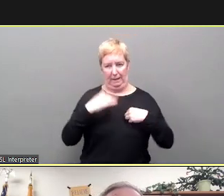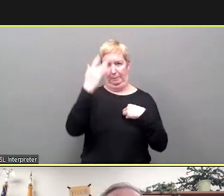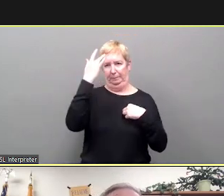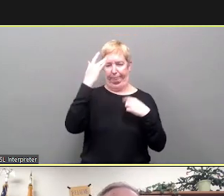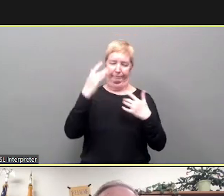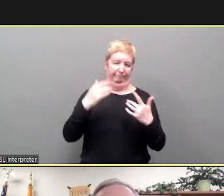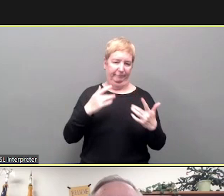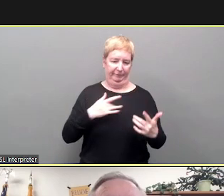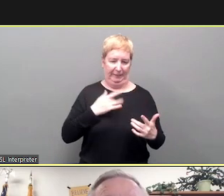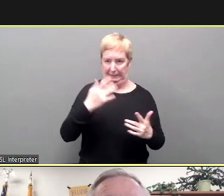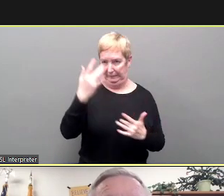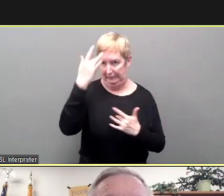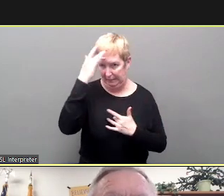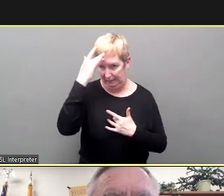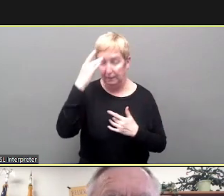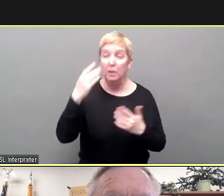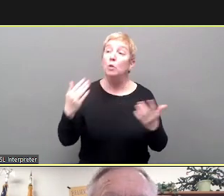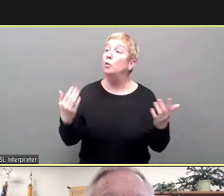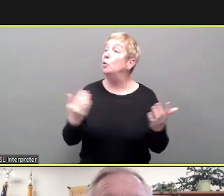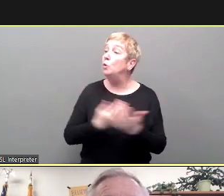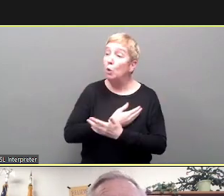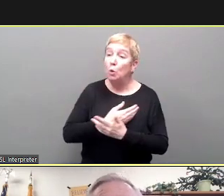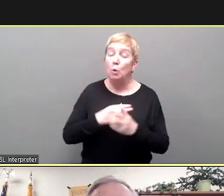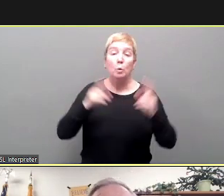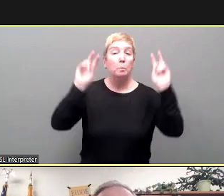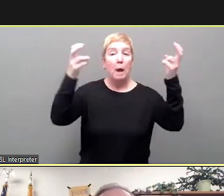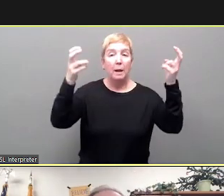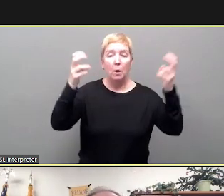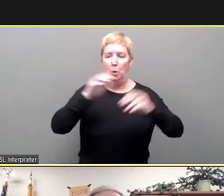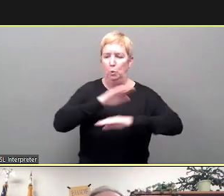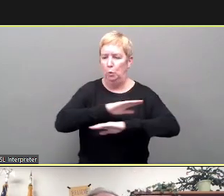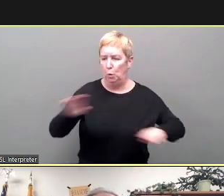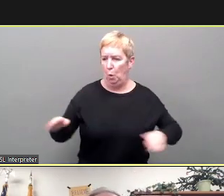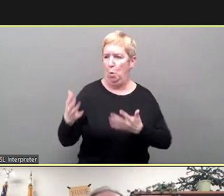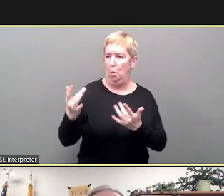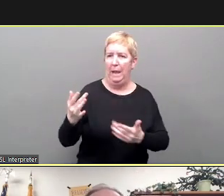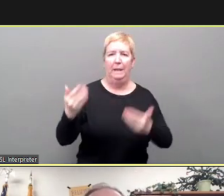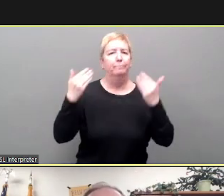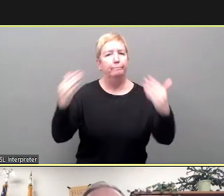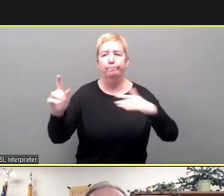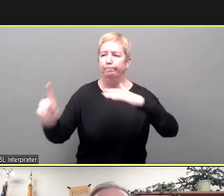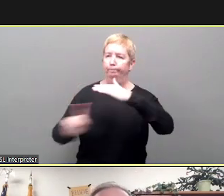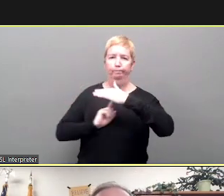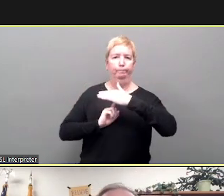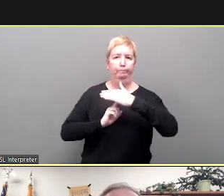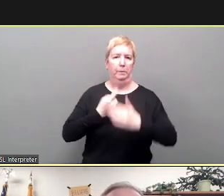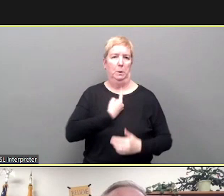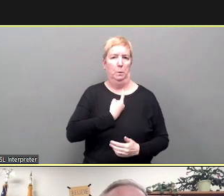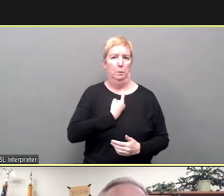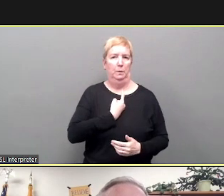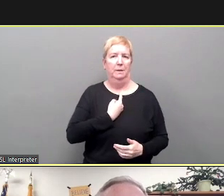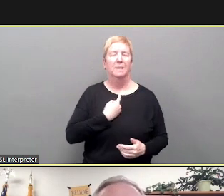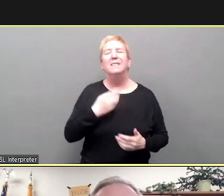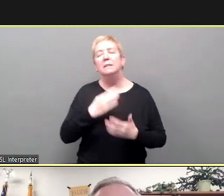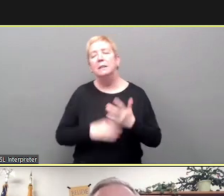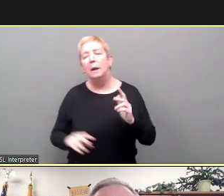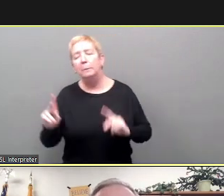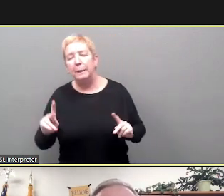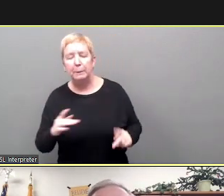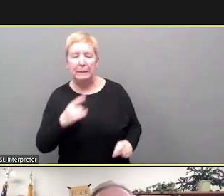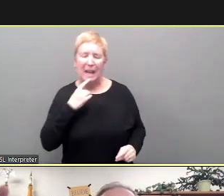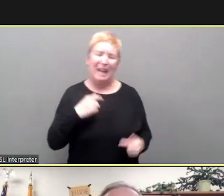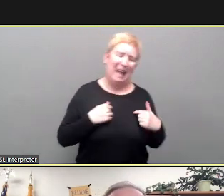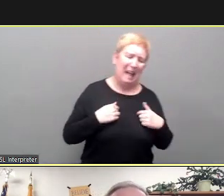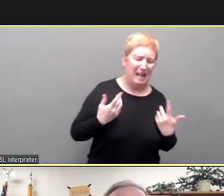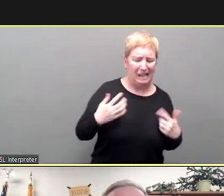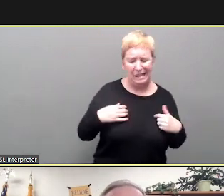new motto is don't wait, isolate. So some people will kind of go, you know, I'm not really feeling well, but I think